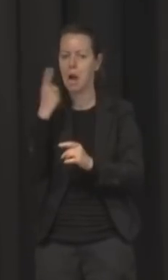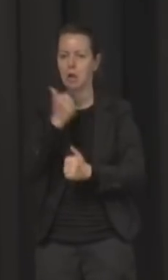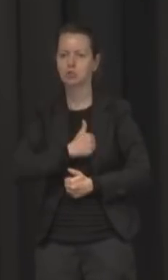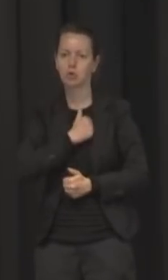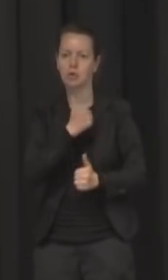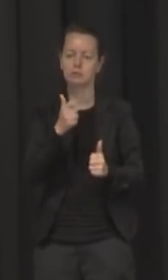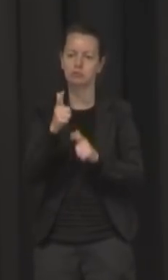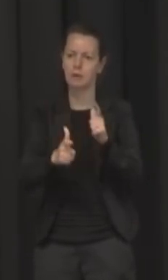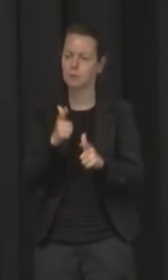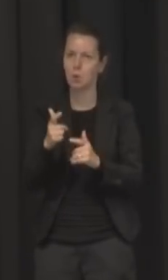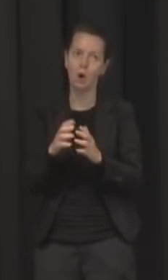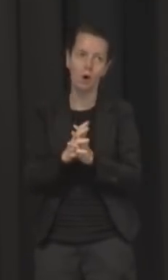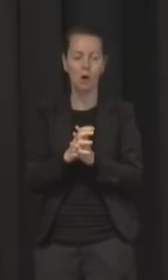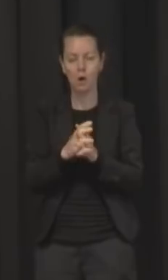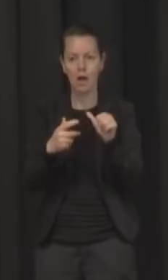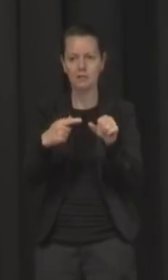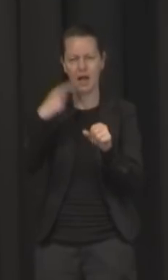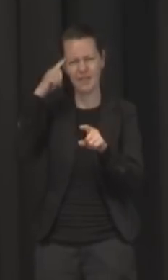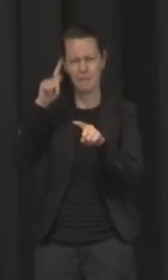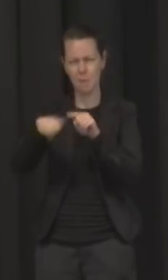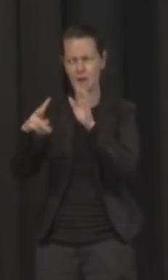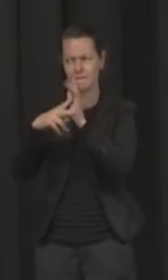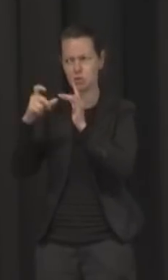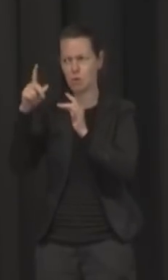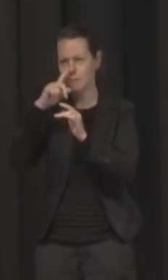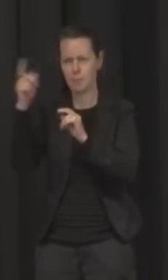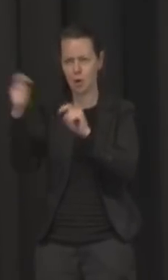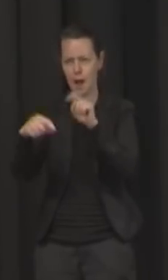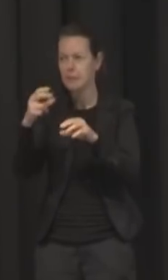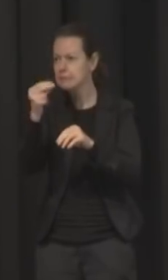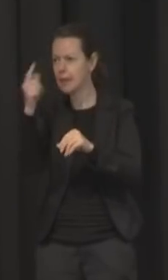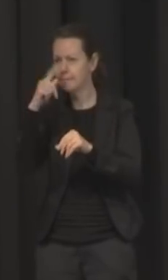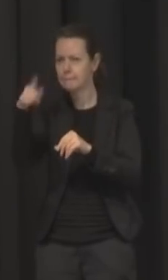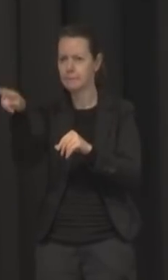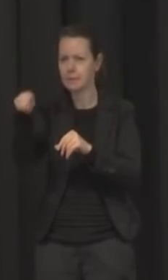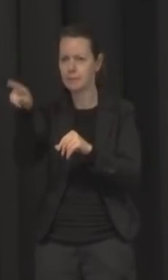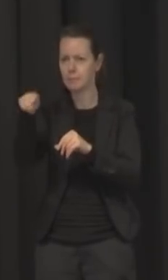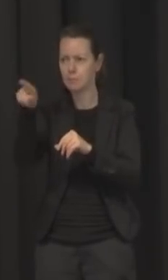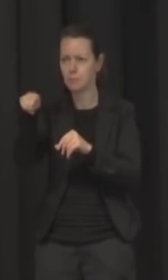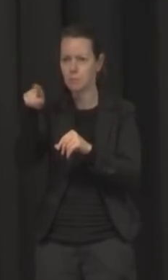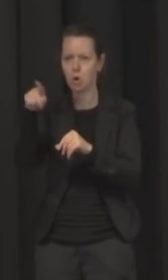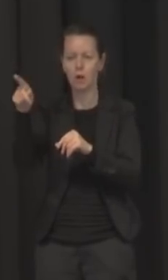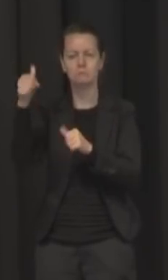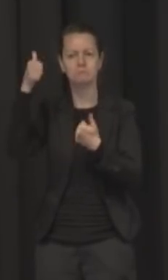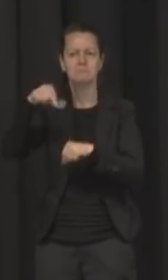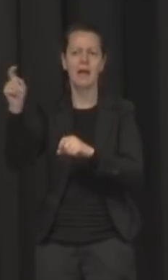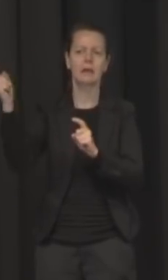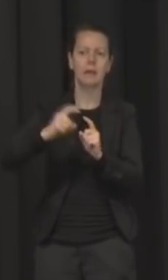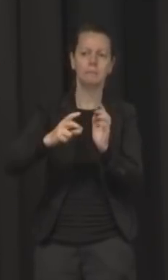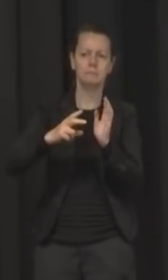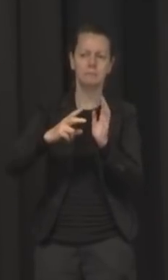the vast majority will be Victorians. There'll be some others who spend significant amount of time in Victoria every year, but I think there'll be people coming home in the